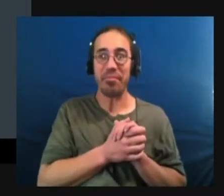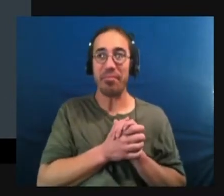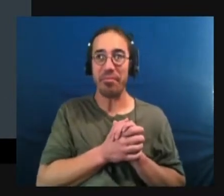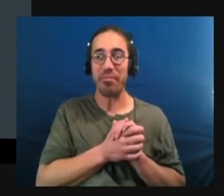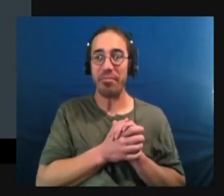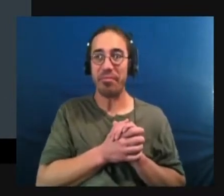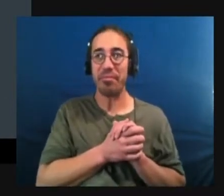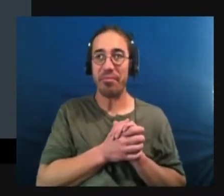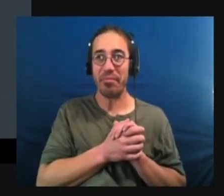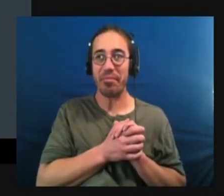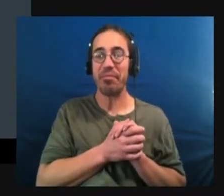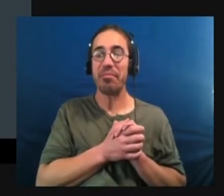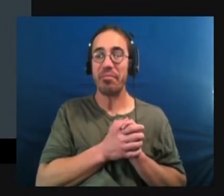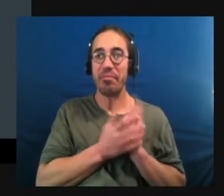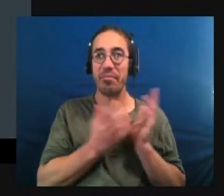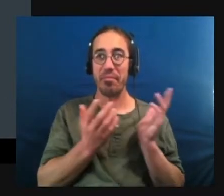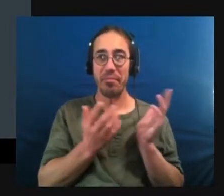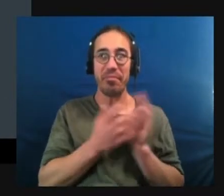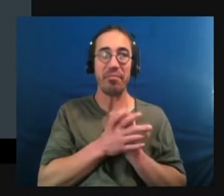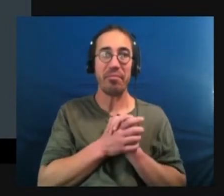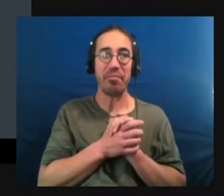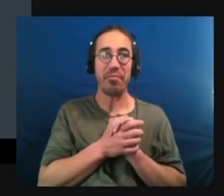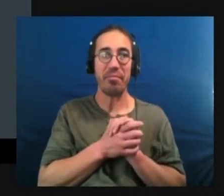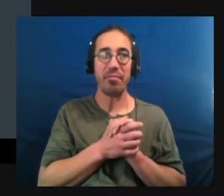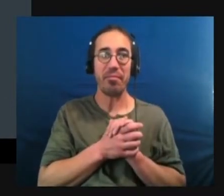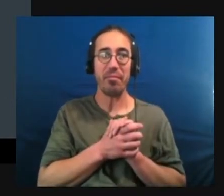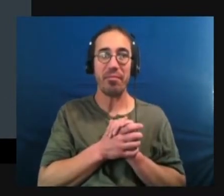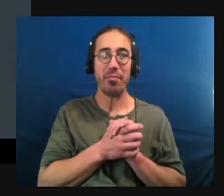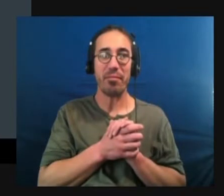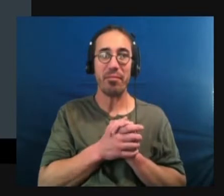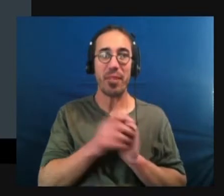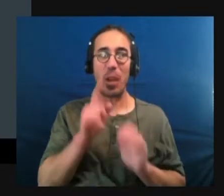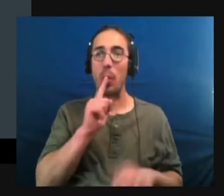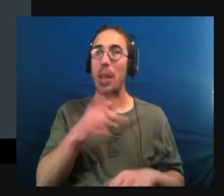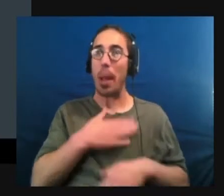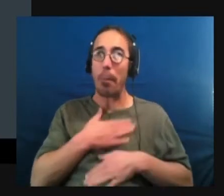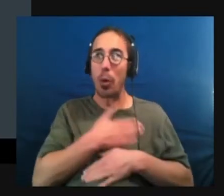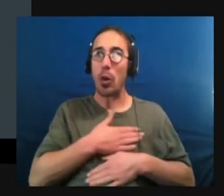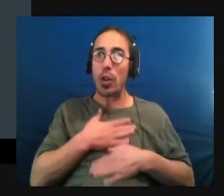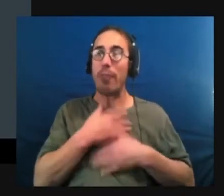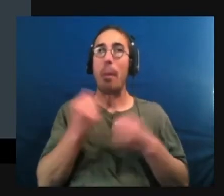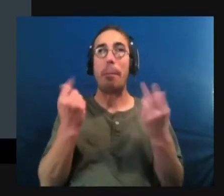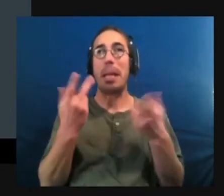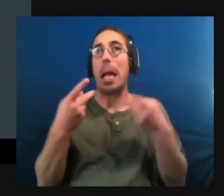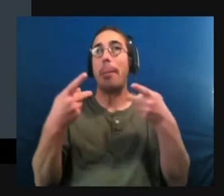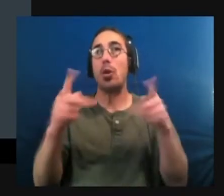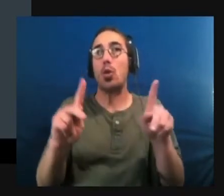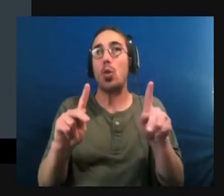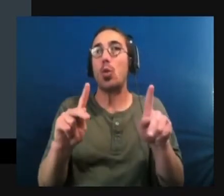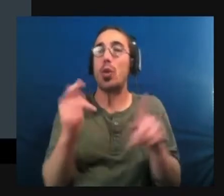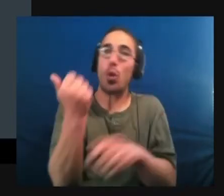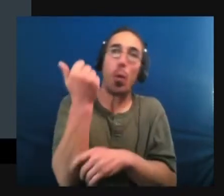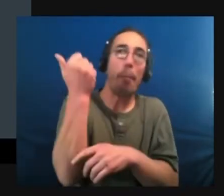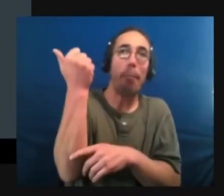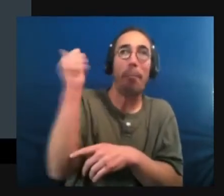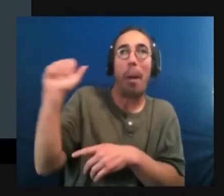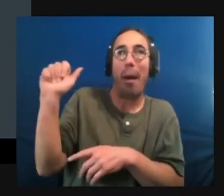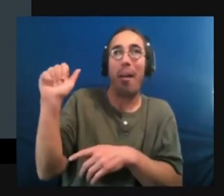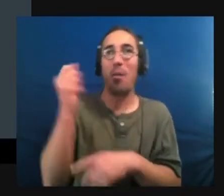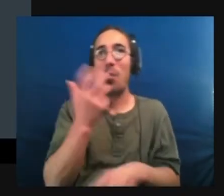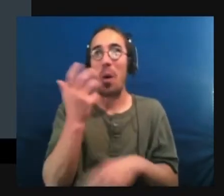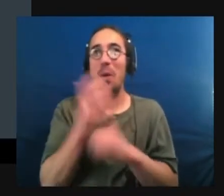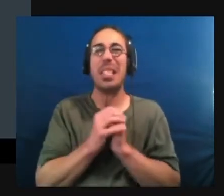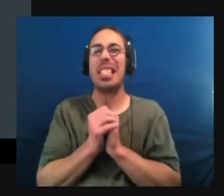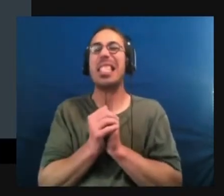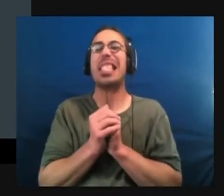And I really appreciate that I've had lots of opportunities to rebel. So you